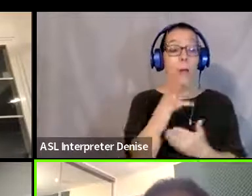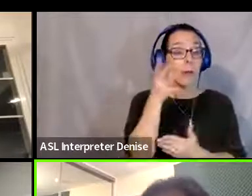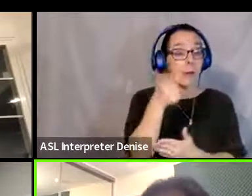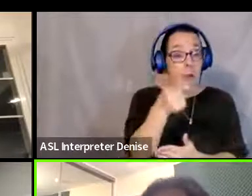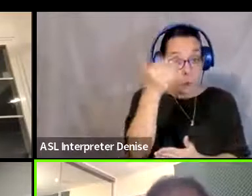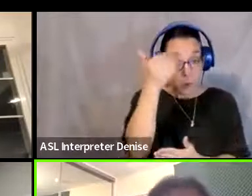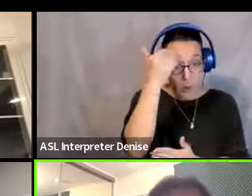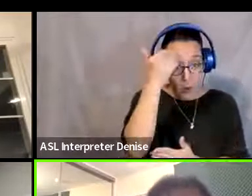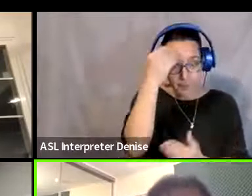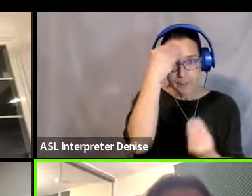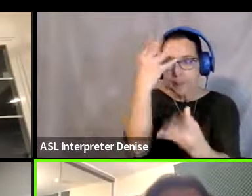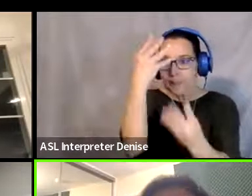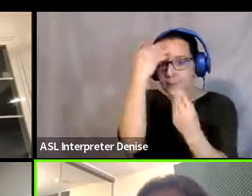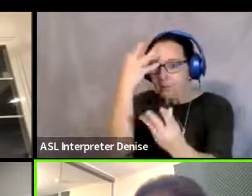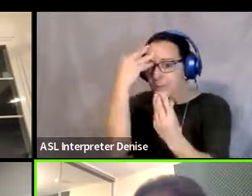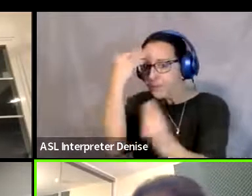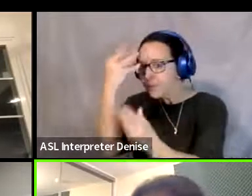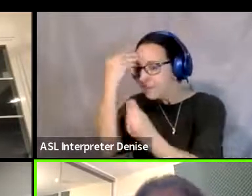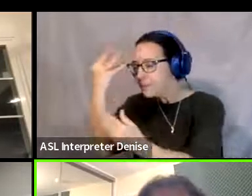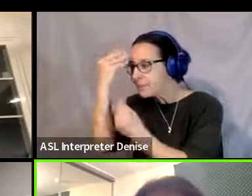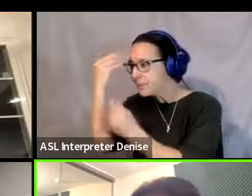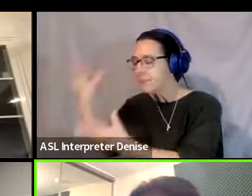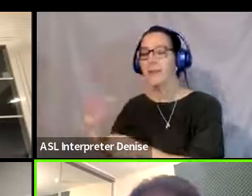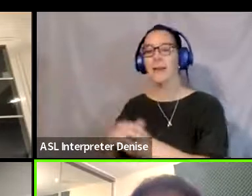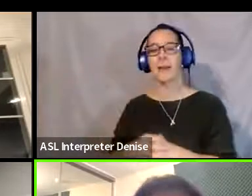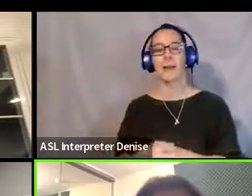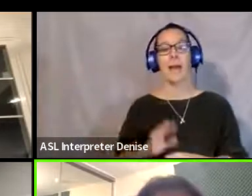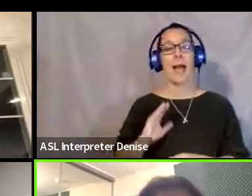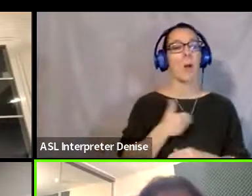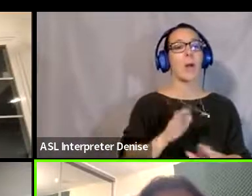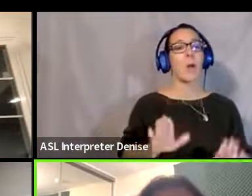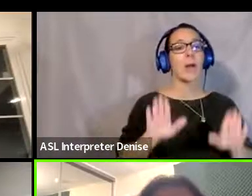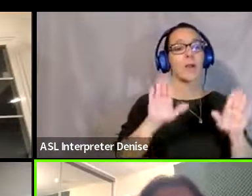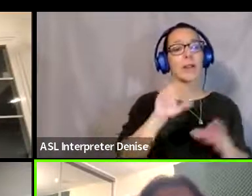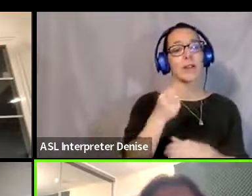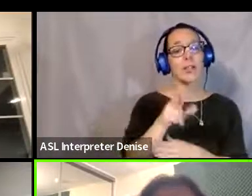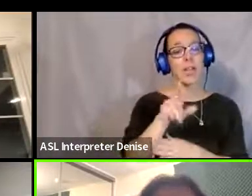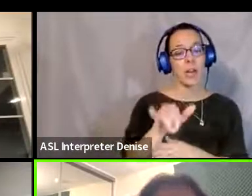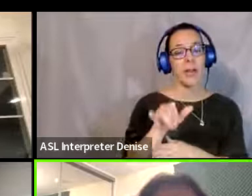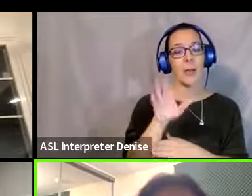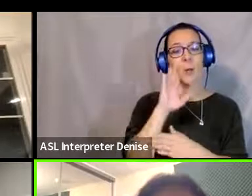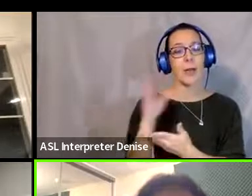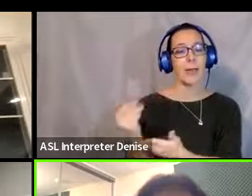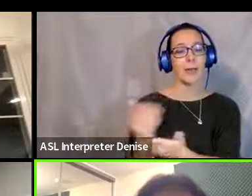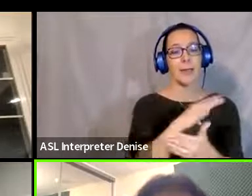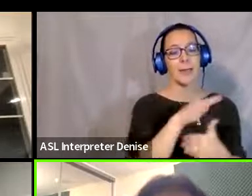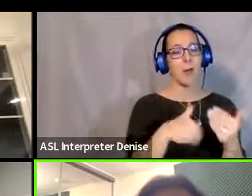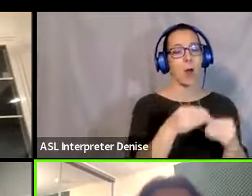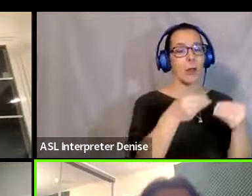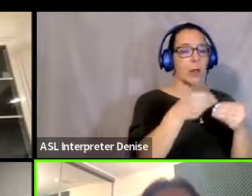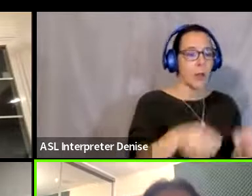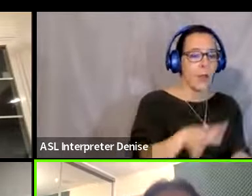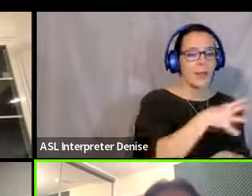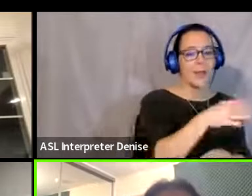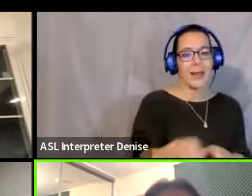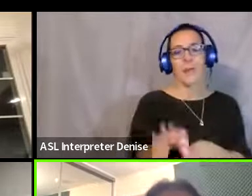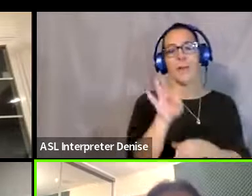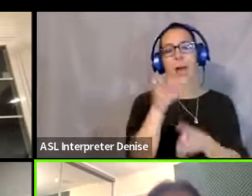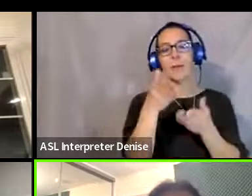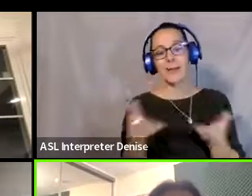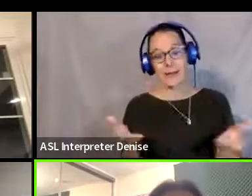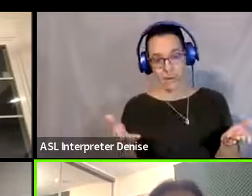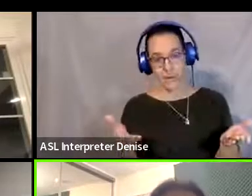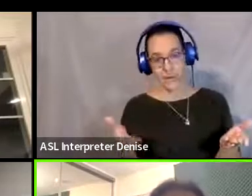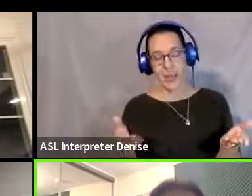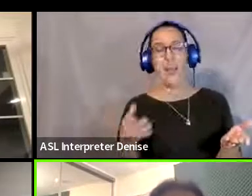On the campus, every Wednesday, our wonderful Sherry, is collecting all the lost and found stuff. And she is